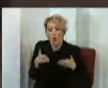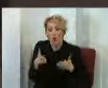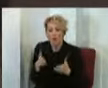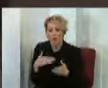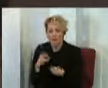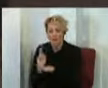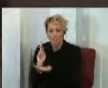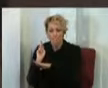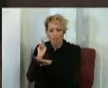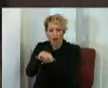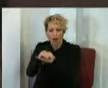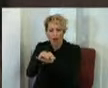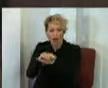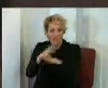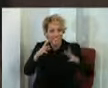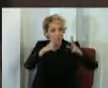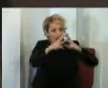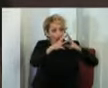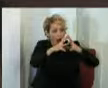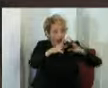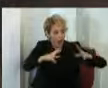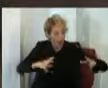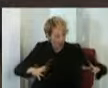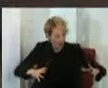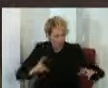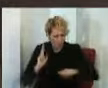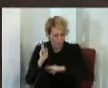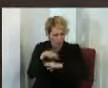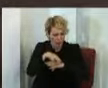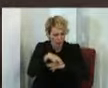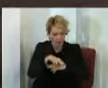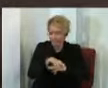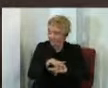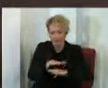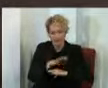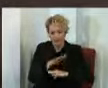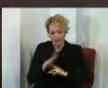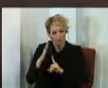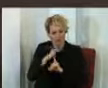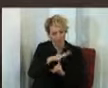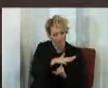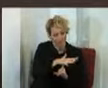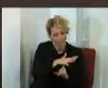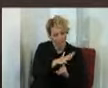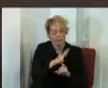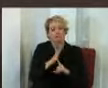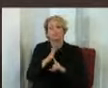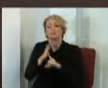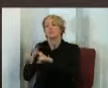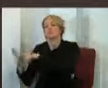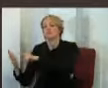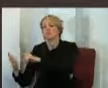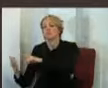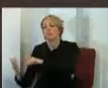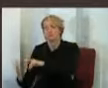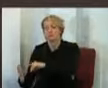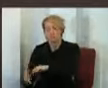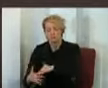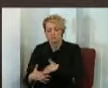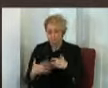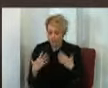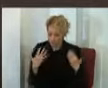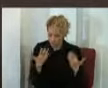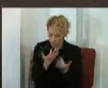very top of the pile that continues to throw us under the bus and deprive us of what we need in